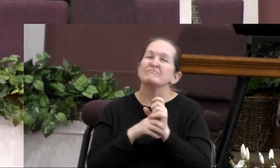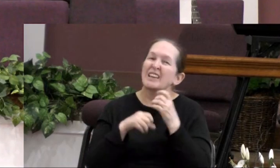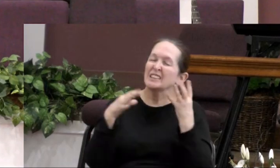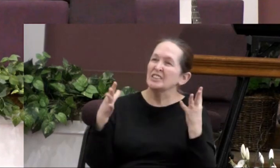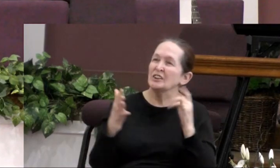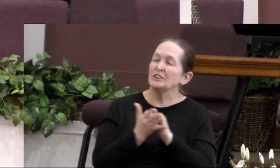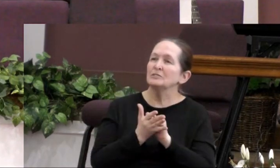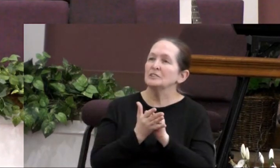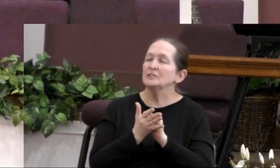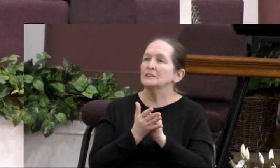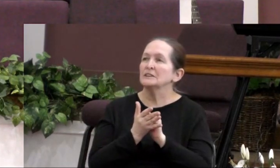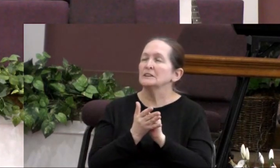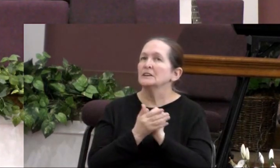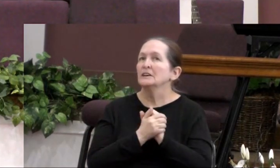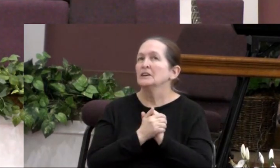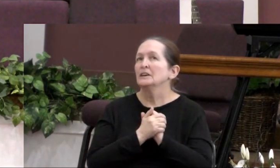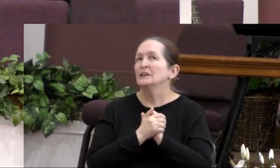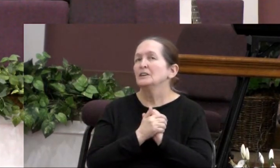well,